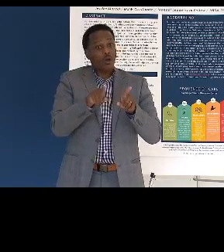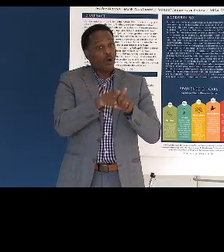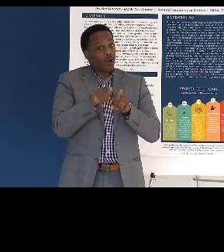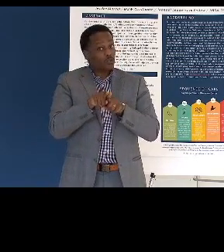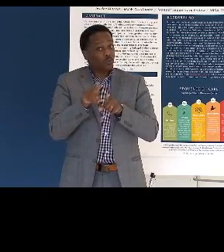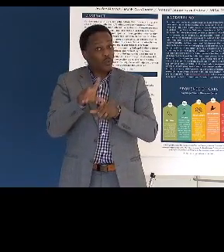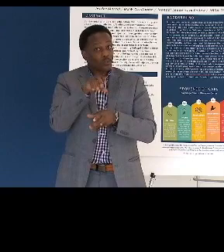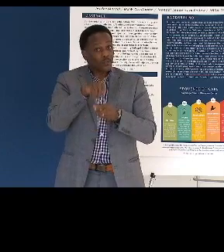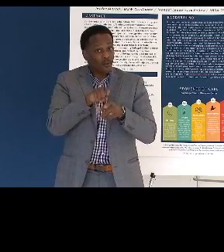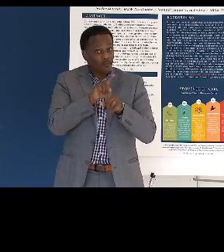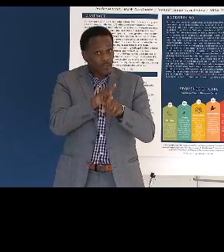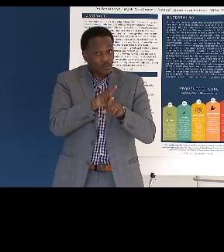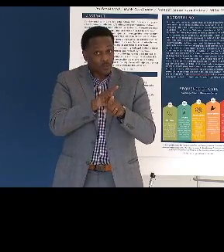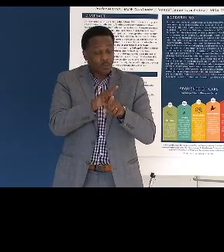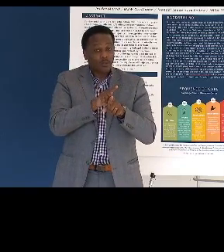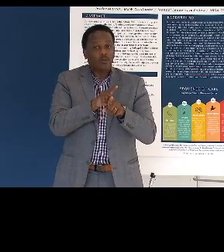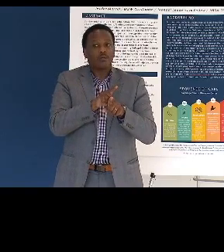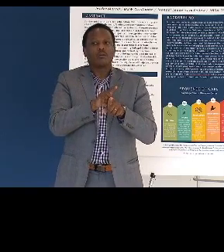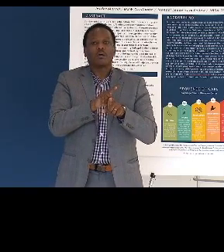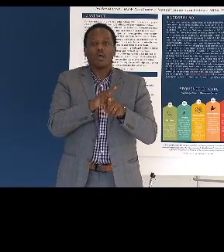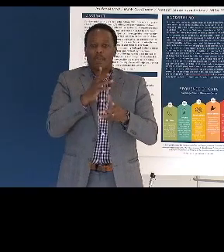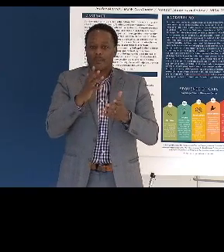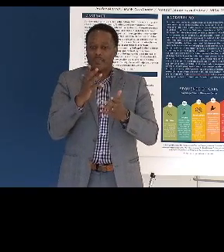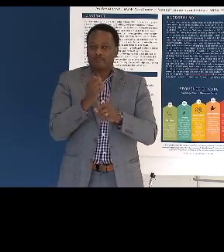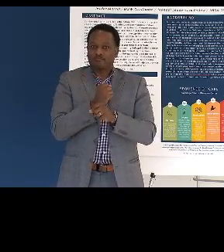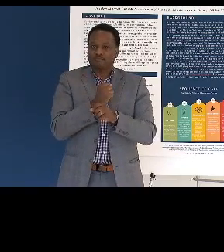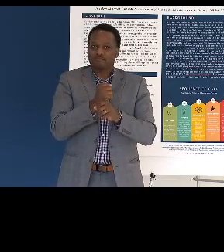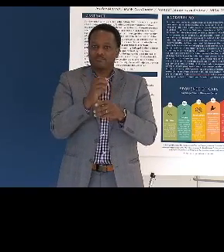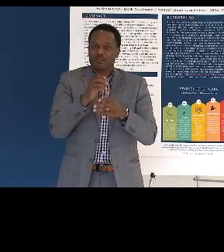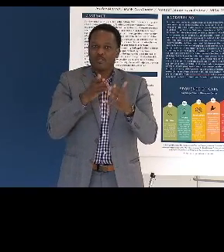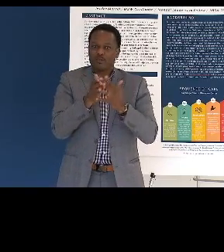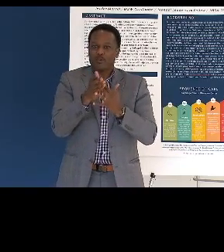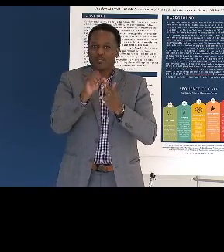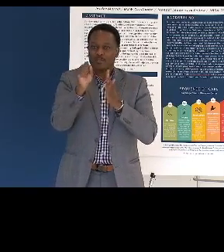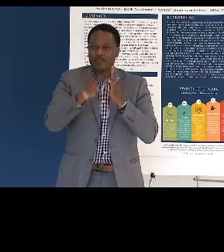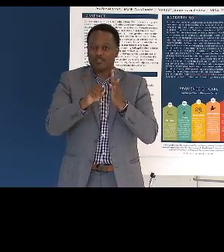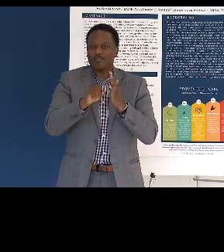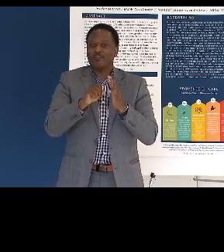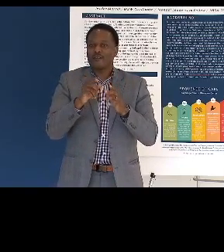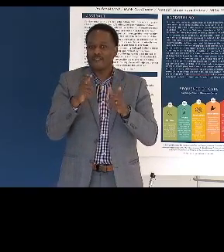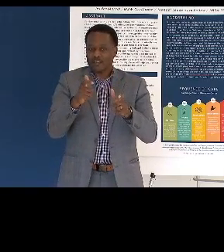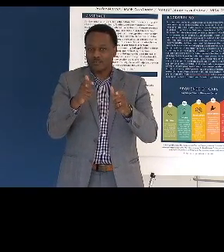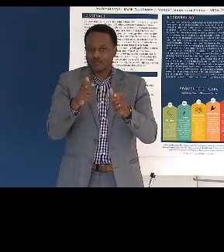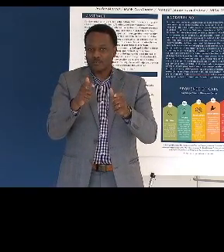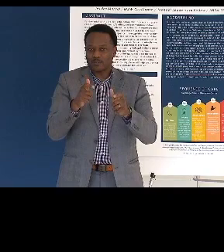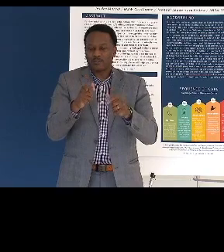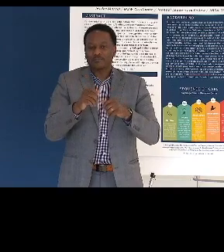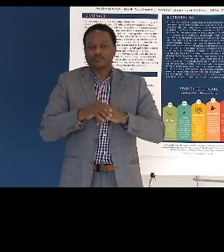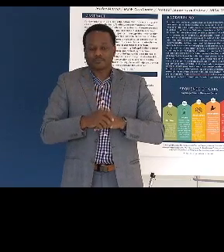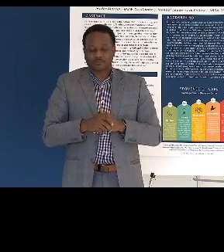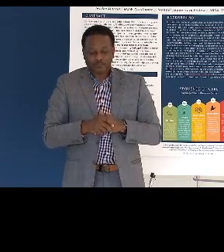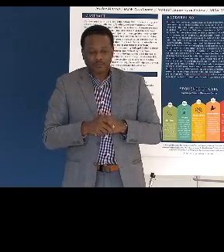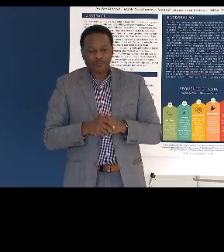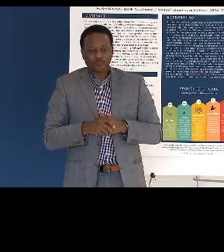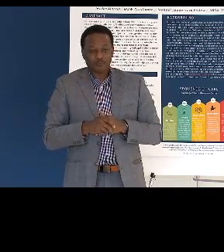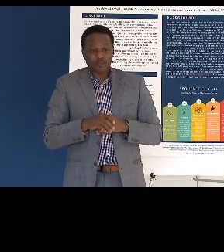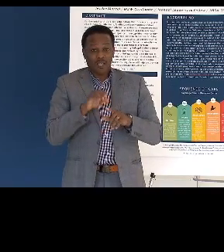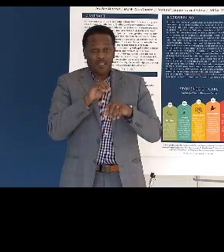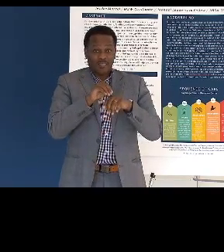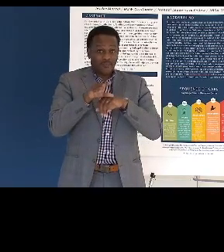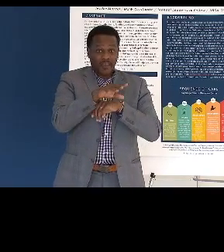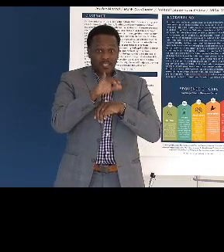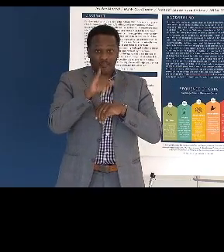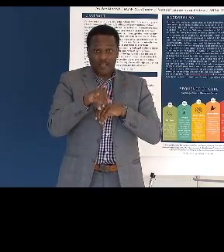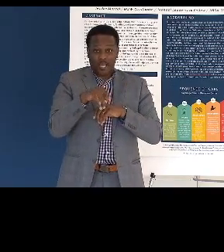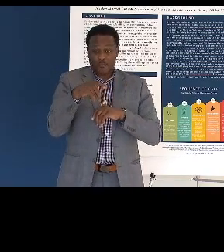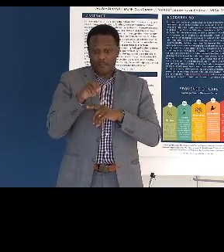mentoring were more likely to return the following semester. These findings, however, were not statistically significant, and the effects of peer mentoring diminished